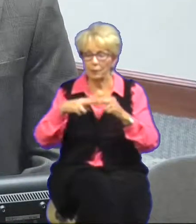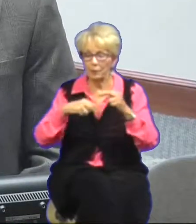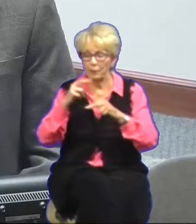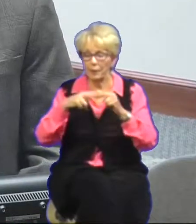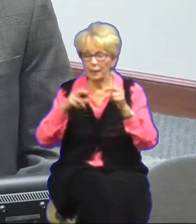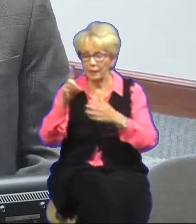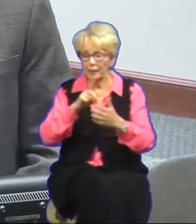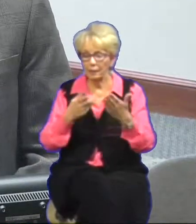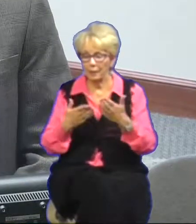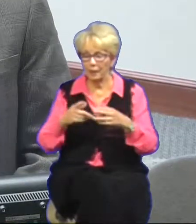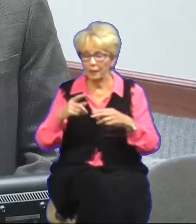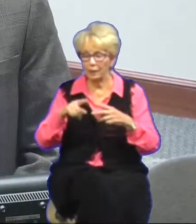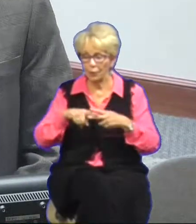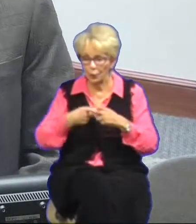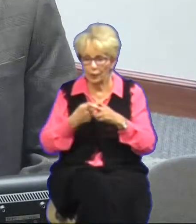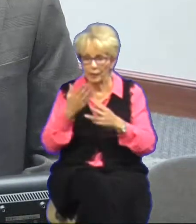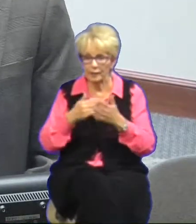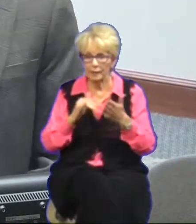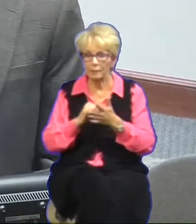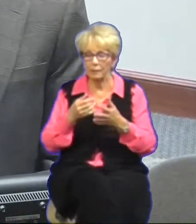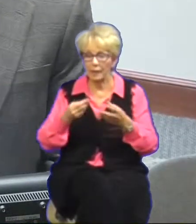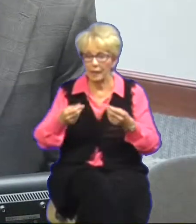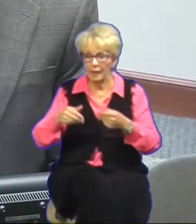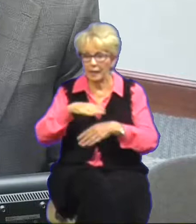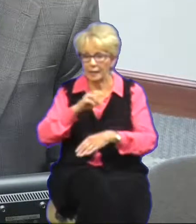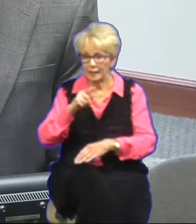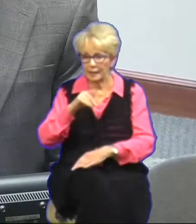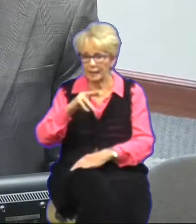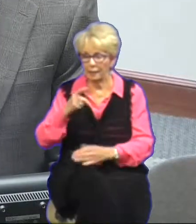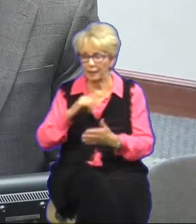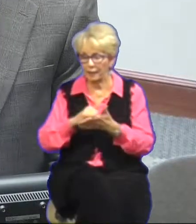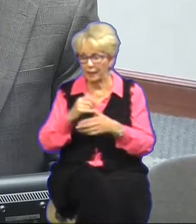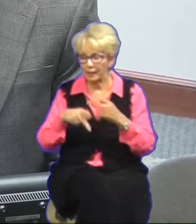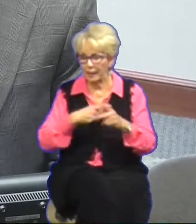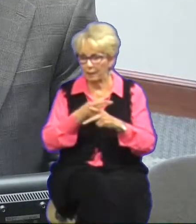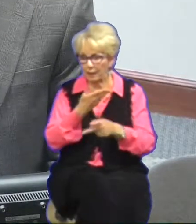standards. It may trigger some landscaping and that type of thing.